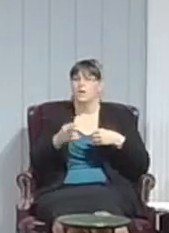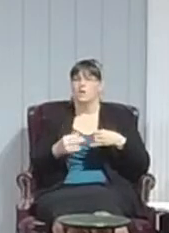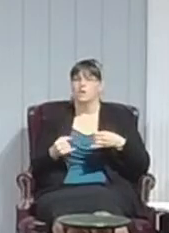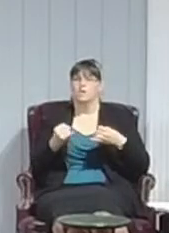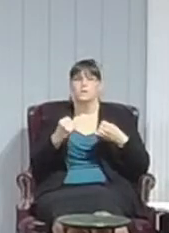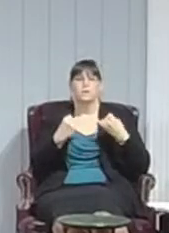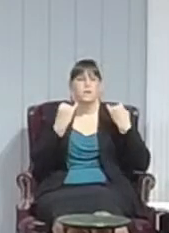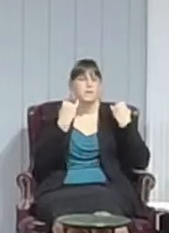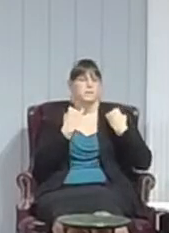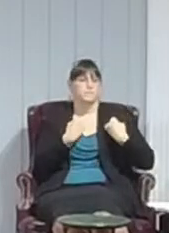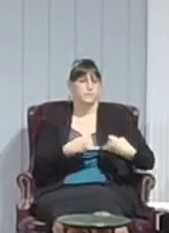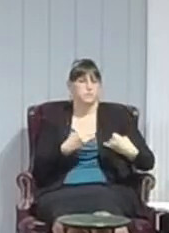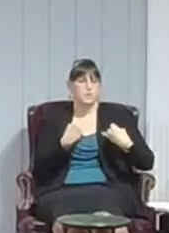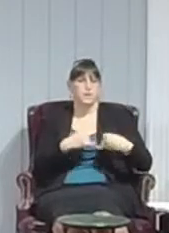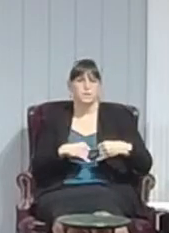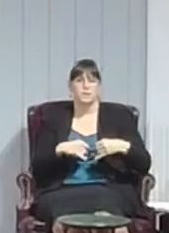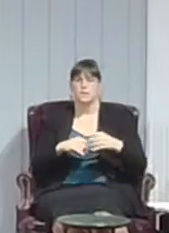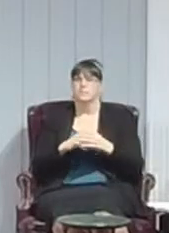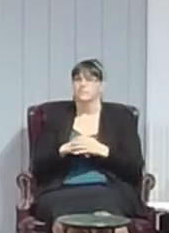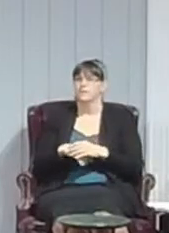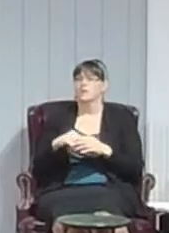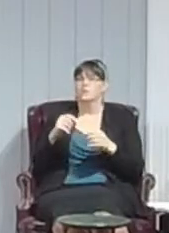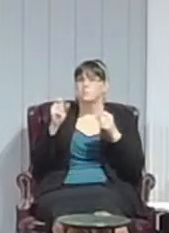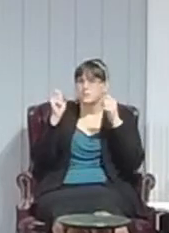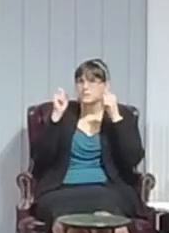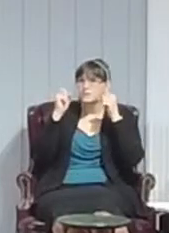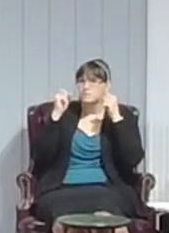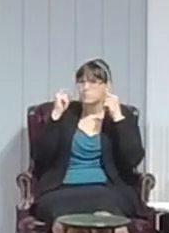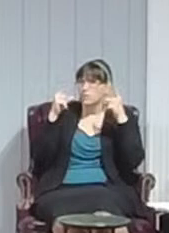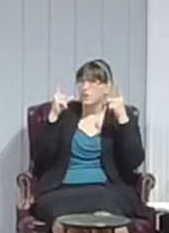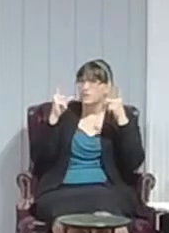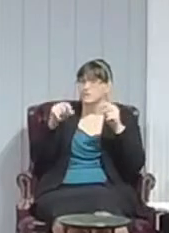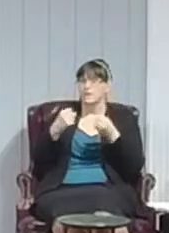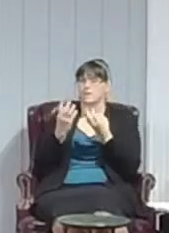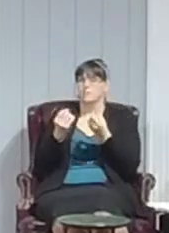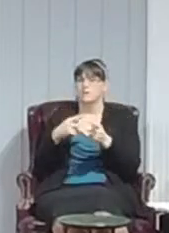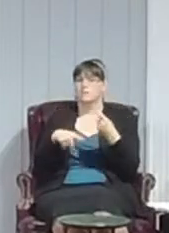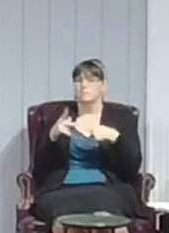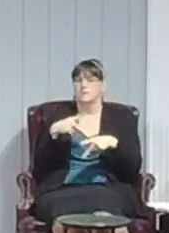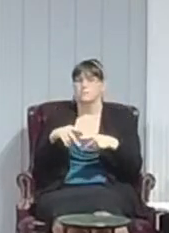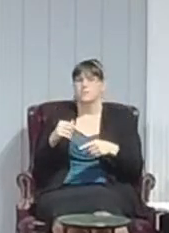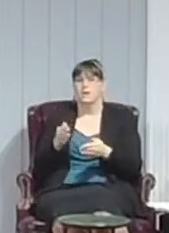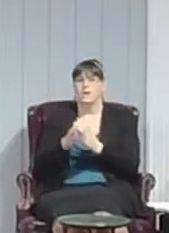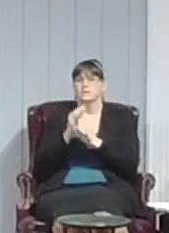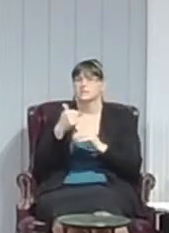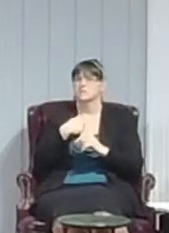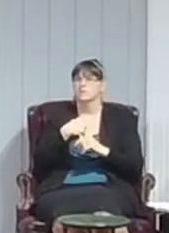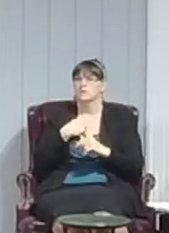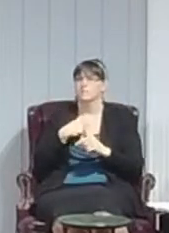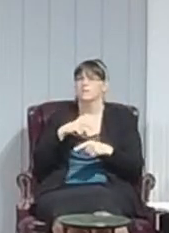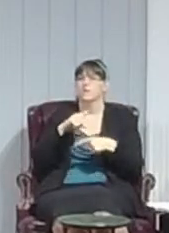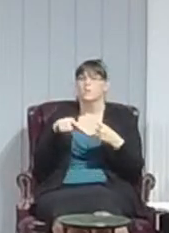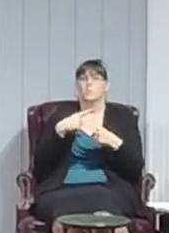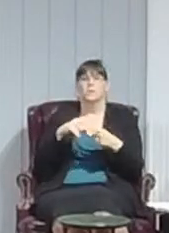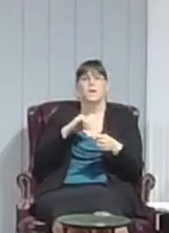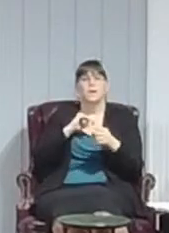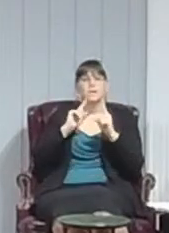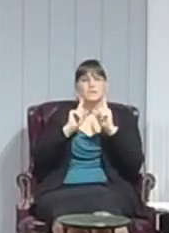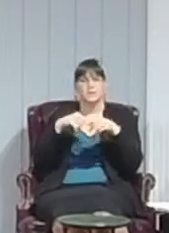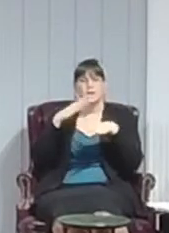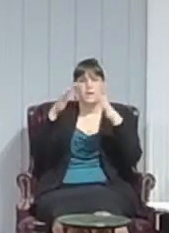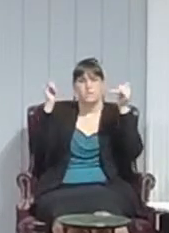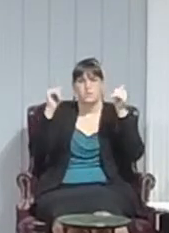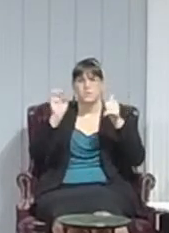retain our identity. You'd be surprised how many people ask me this: when I get to heaven, will I know my